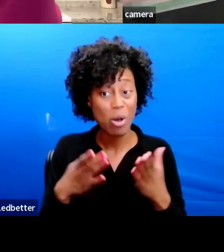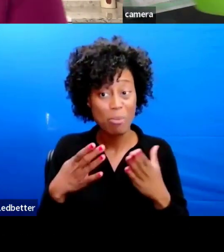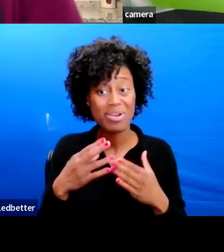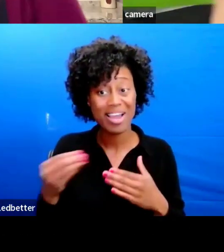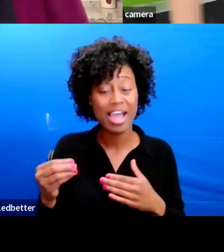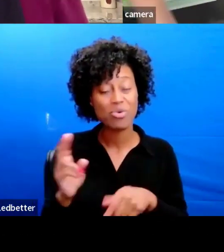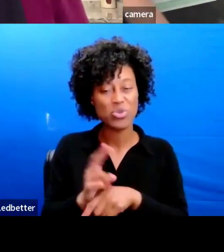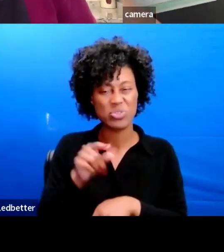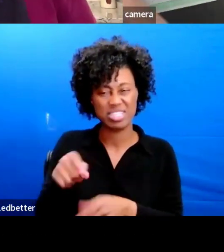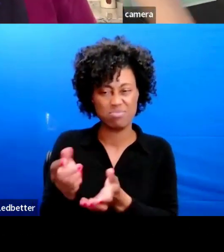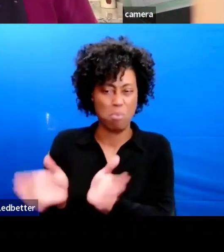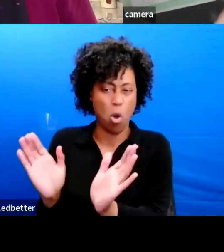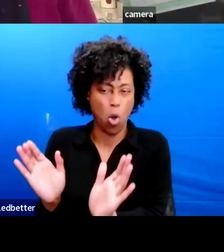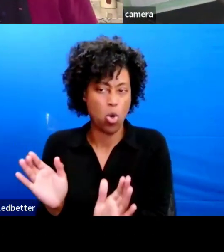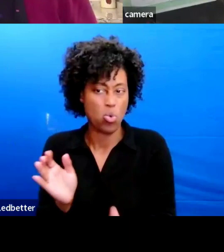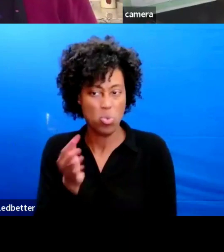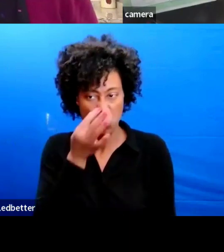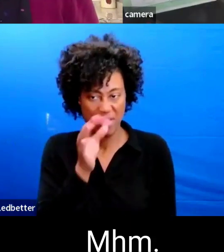here.